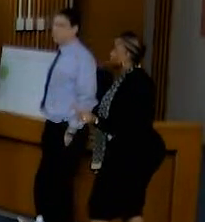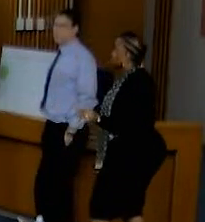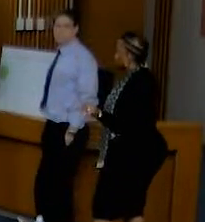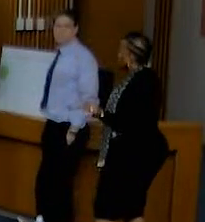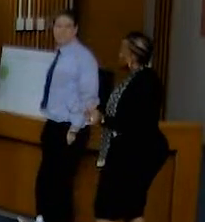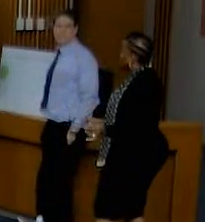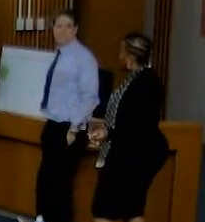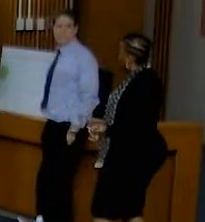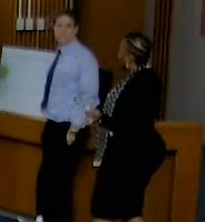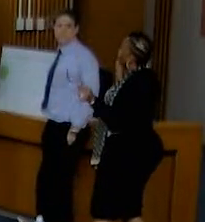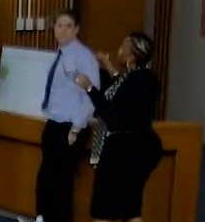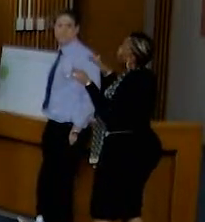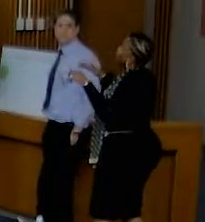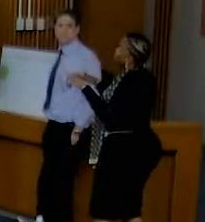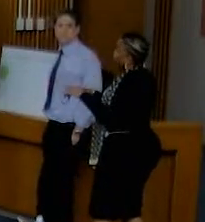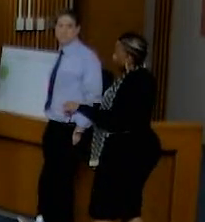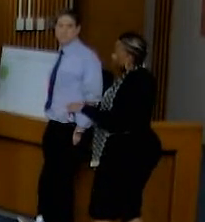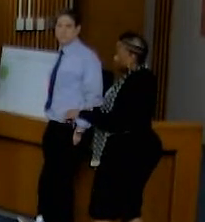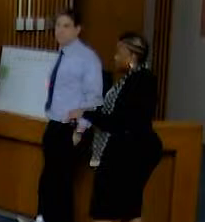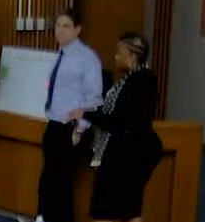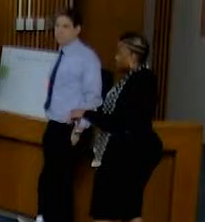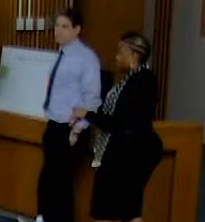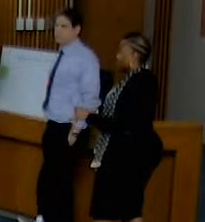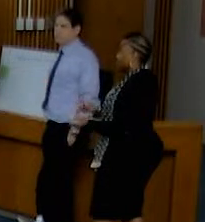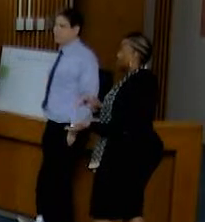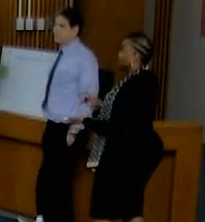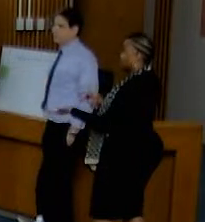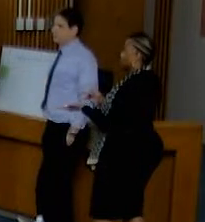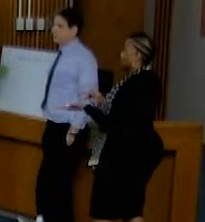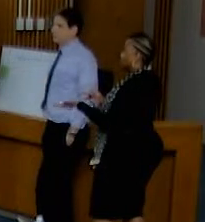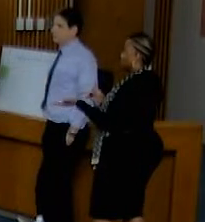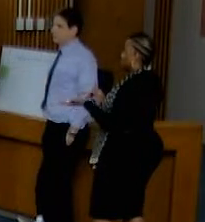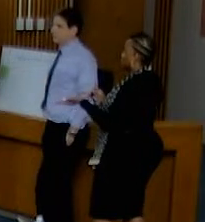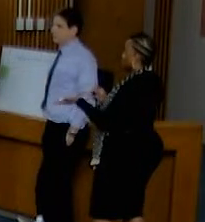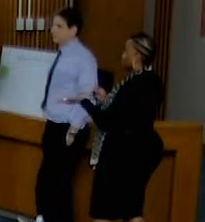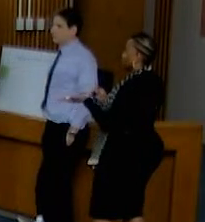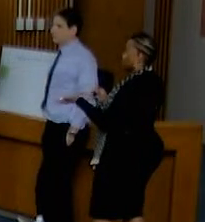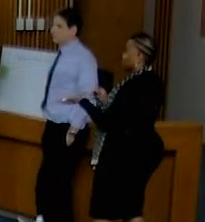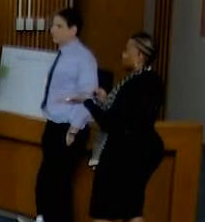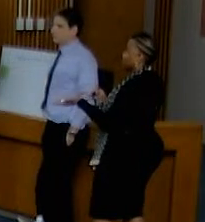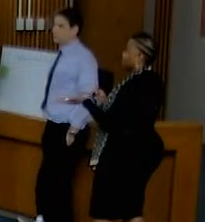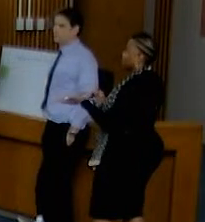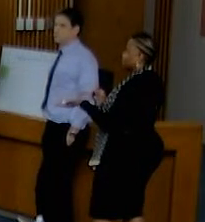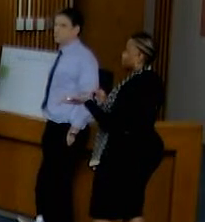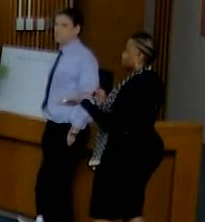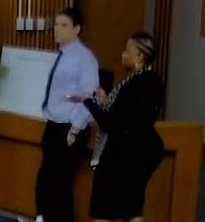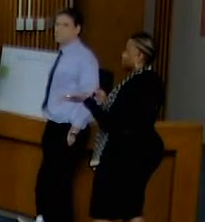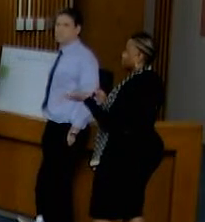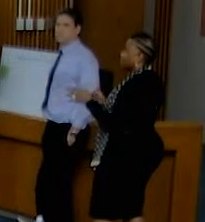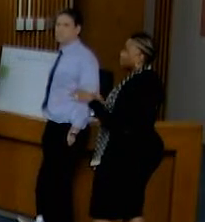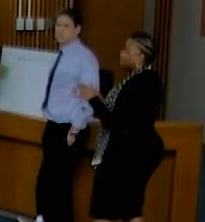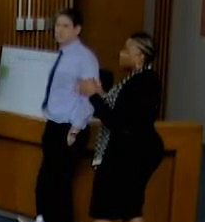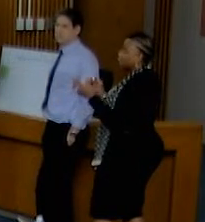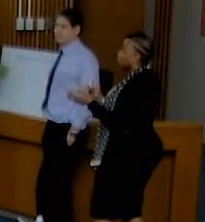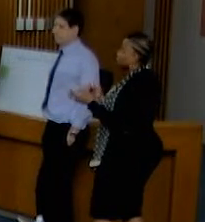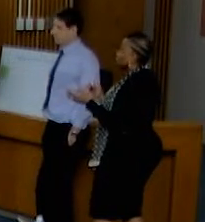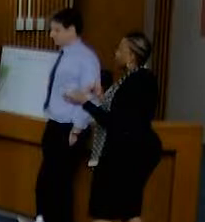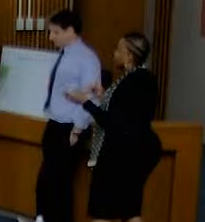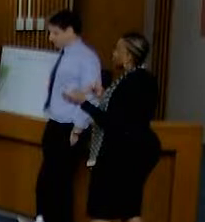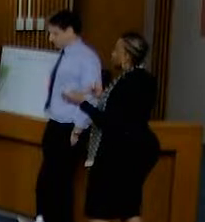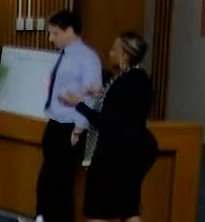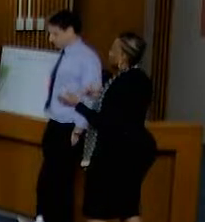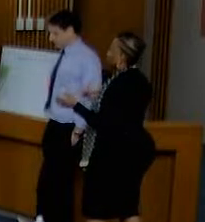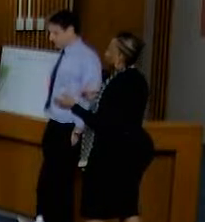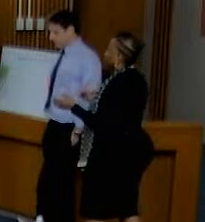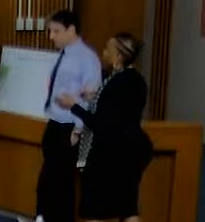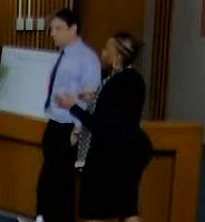and the principal collaboration tool falls within that, under that collaboration of resources and responsibilities. The purpose of